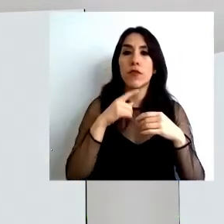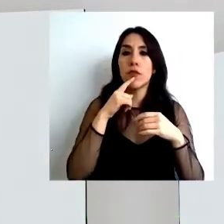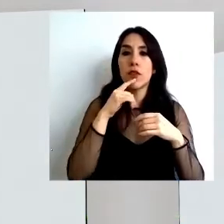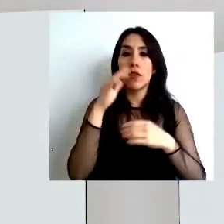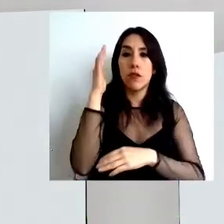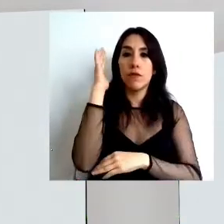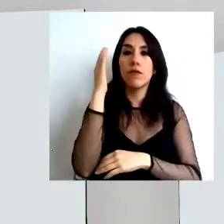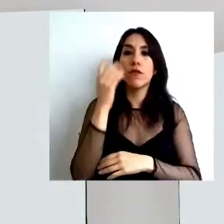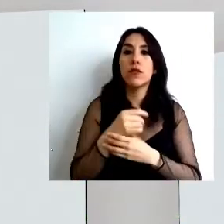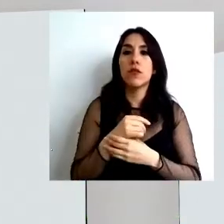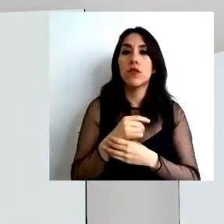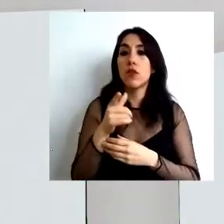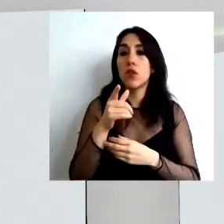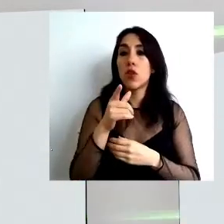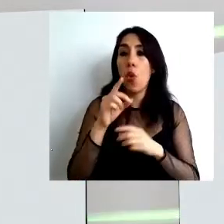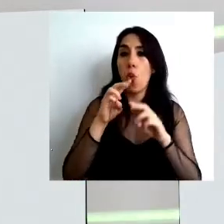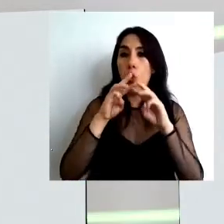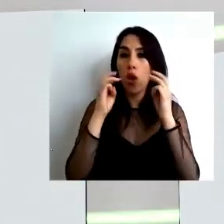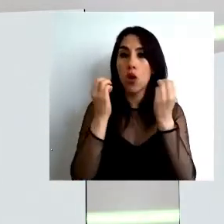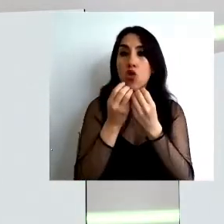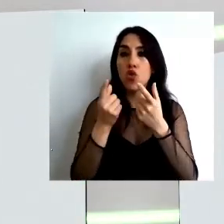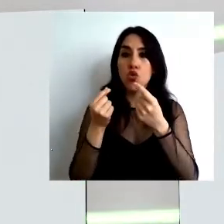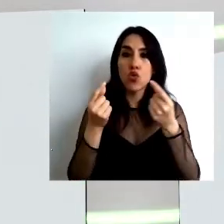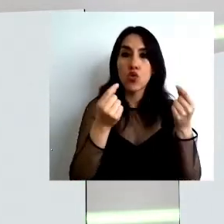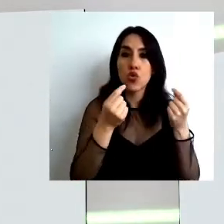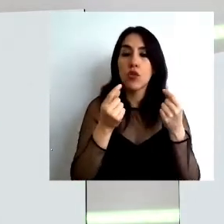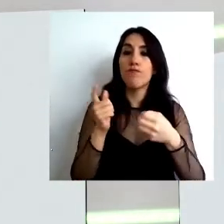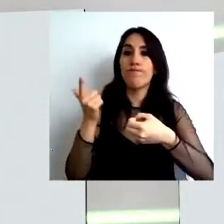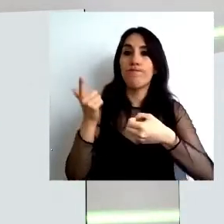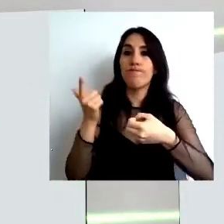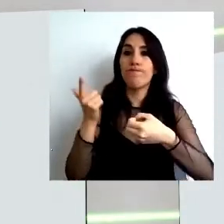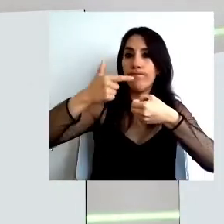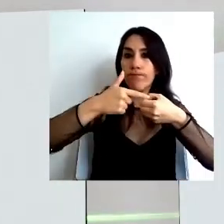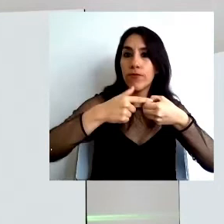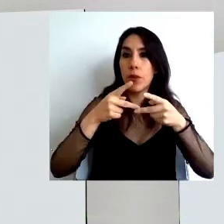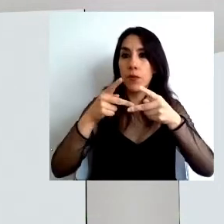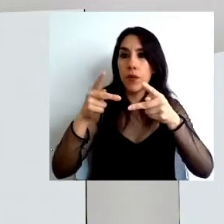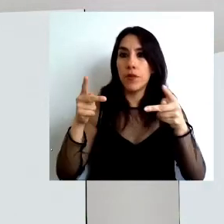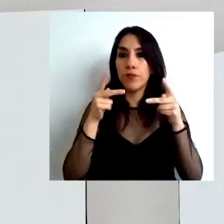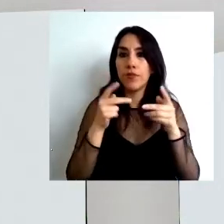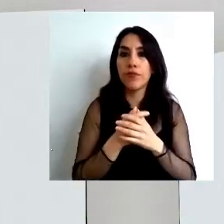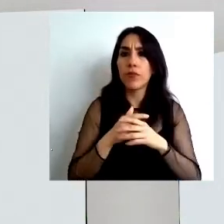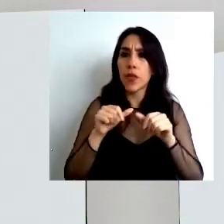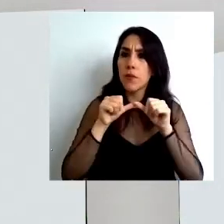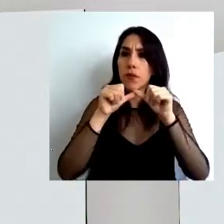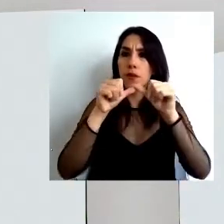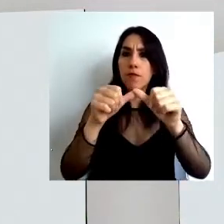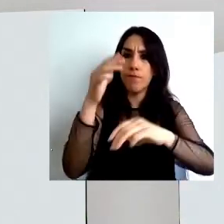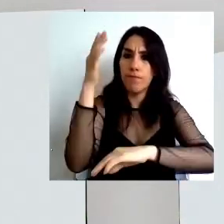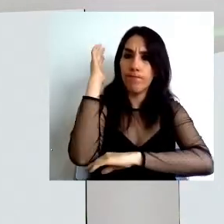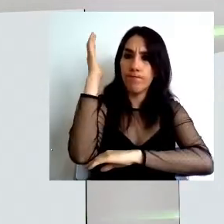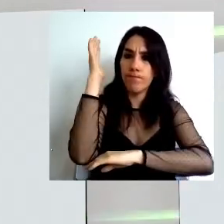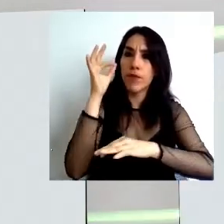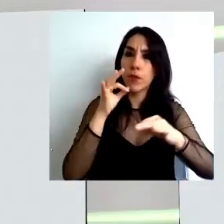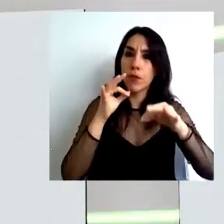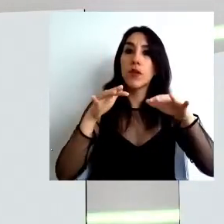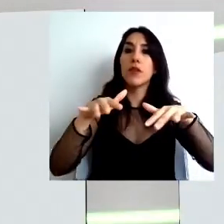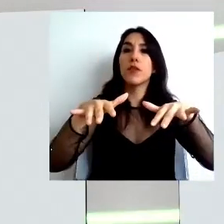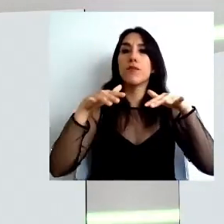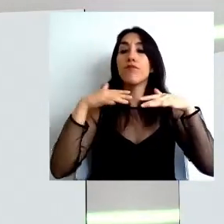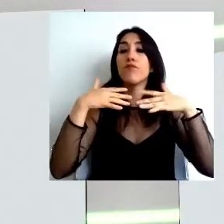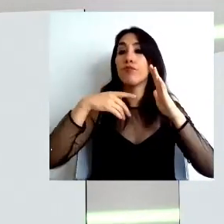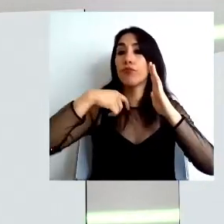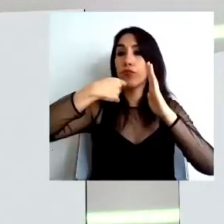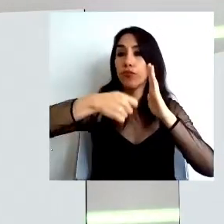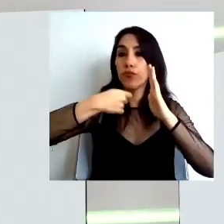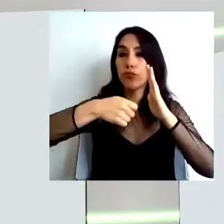Project conferences in Vienna and in Latin America. 41 projects have already participated in our program, and